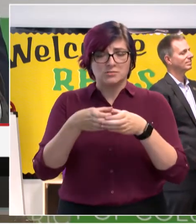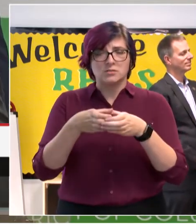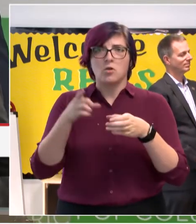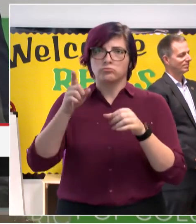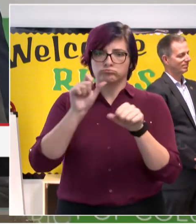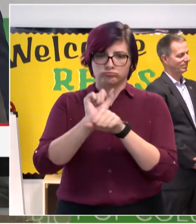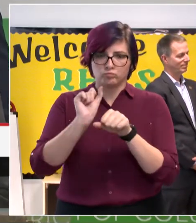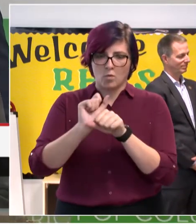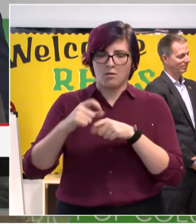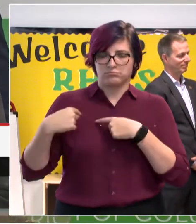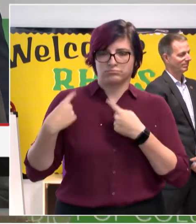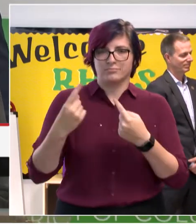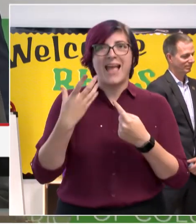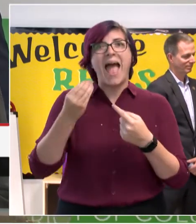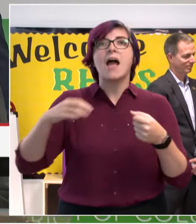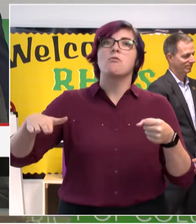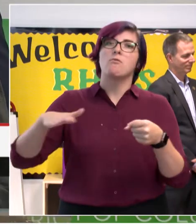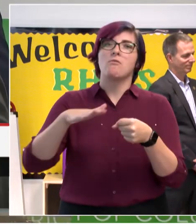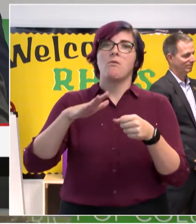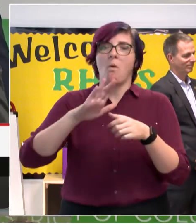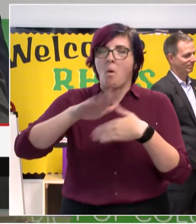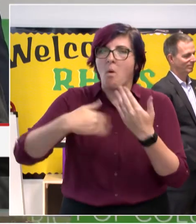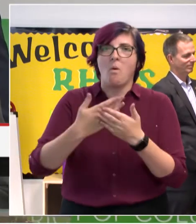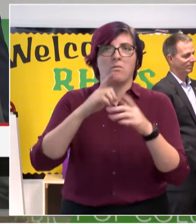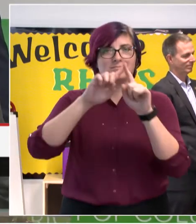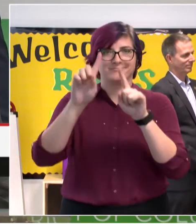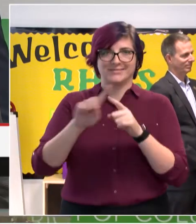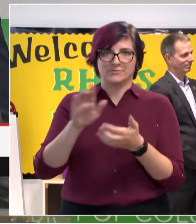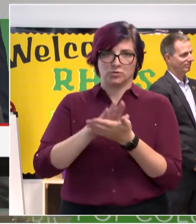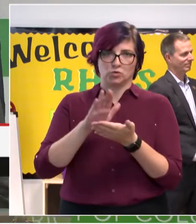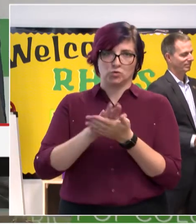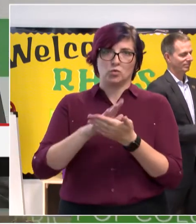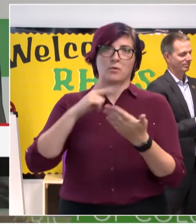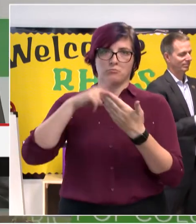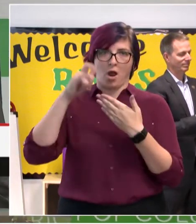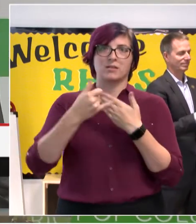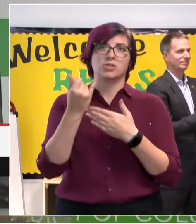and all school properties and projects. Job well done, team.